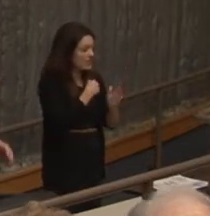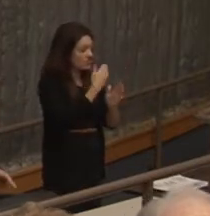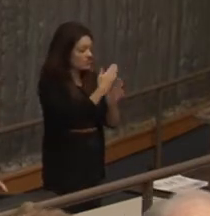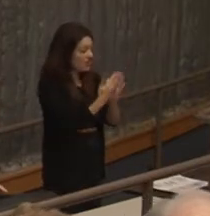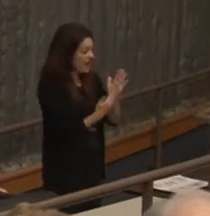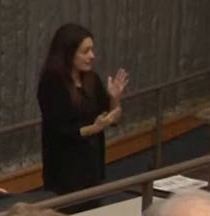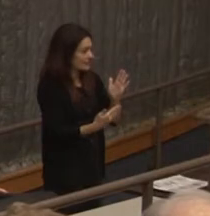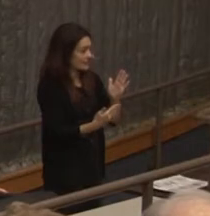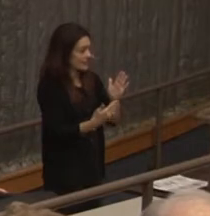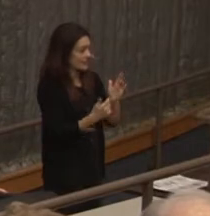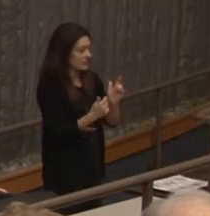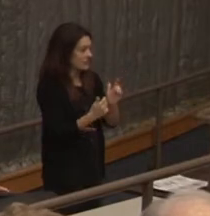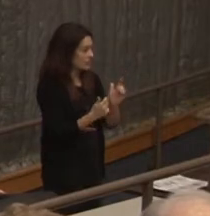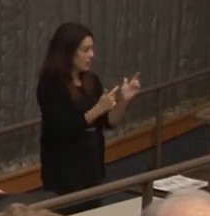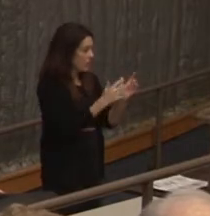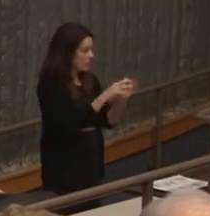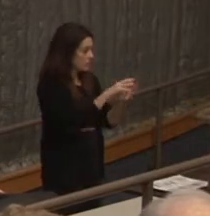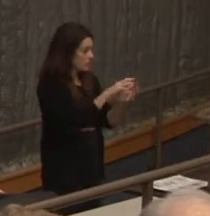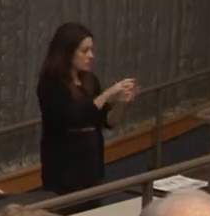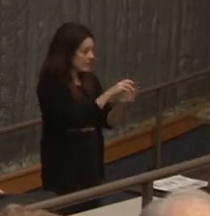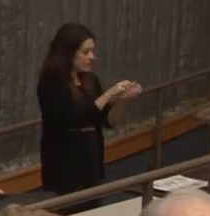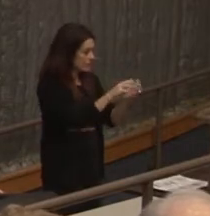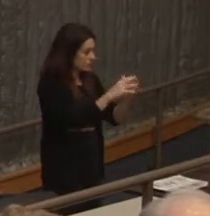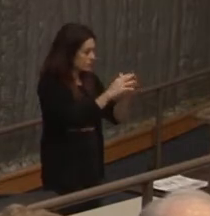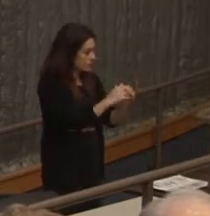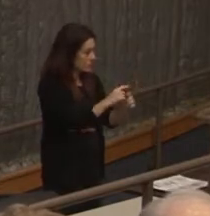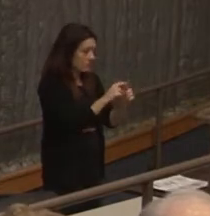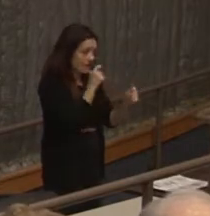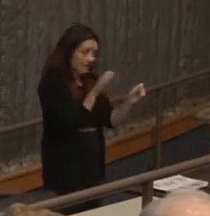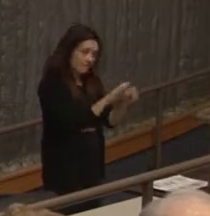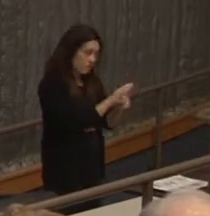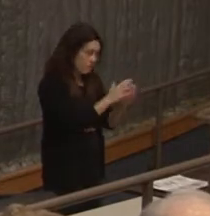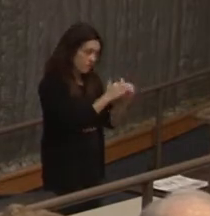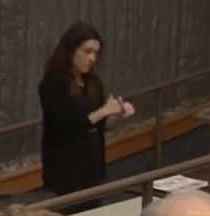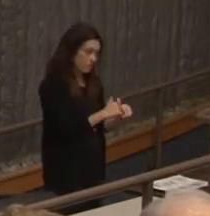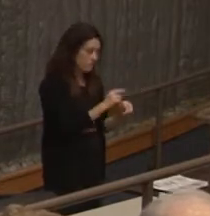It's a half-crumbled world, but never a totally crumbled world.